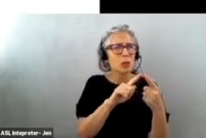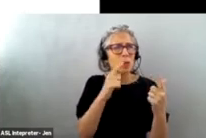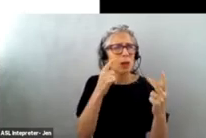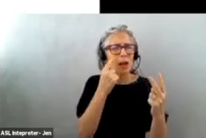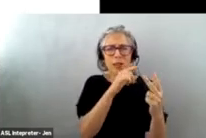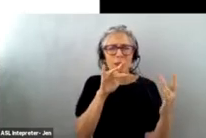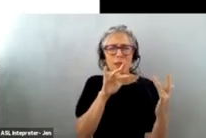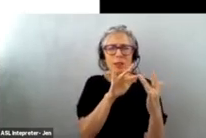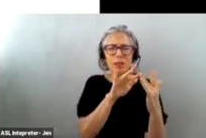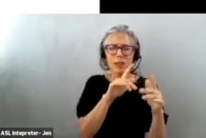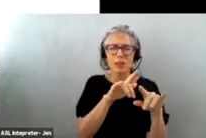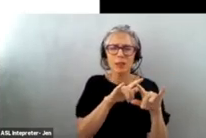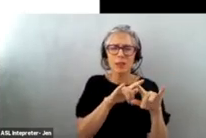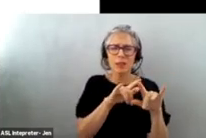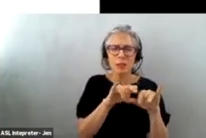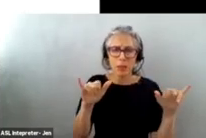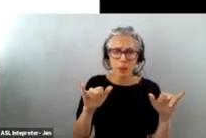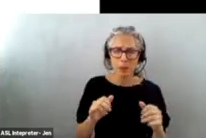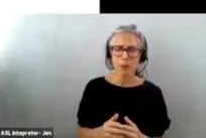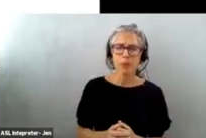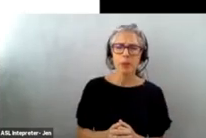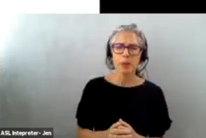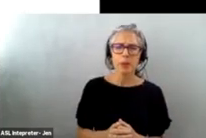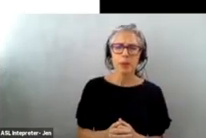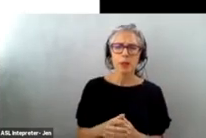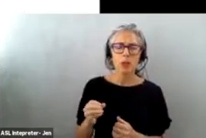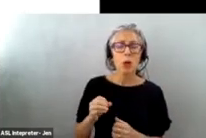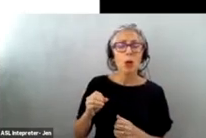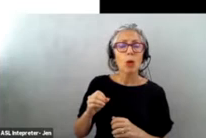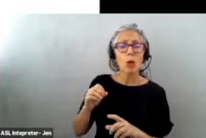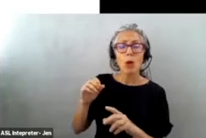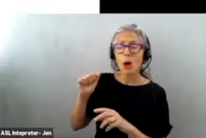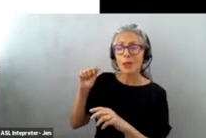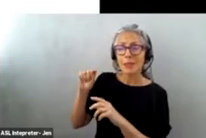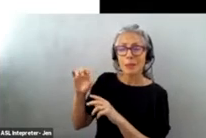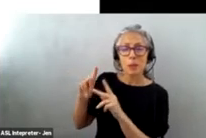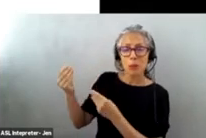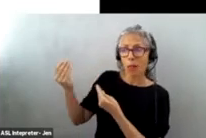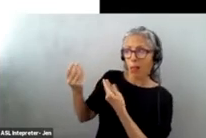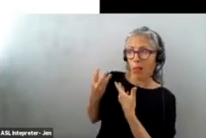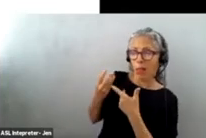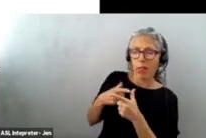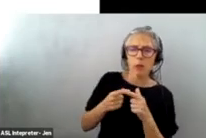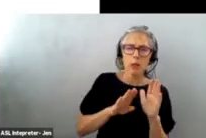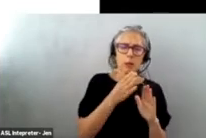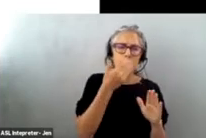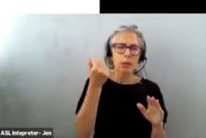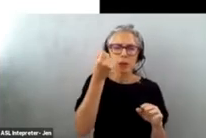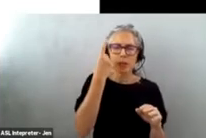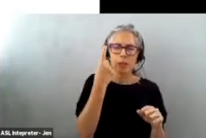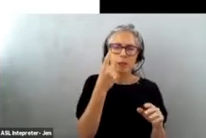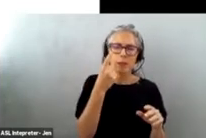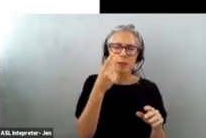contact at the same time. So only from hearing these perspectives from autistic people can we develop a better understanding of certain